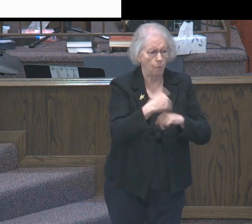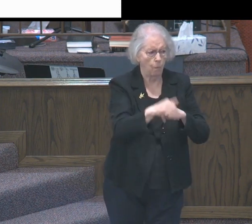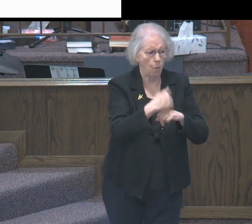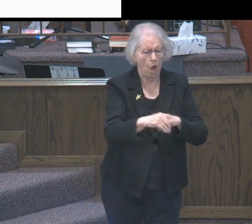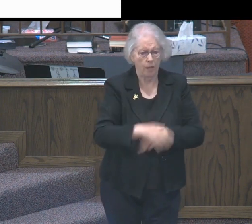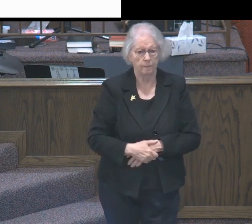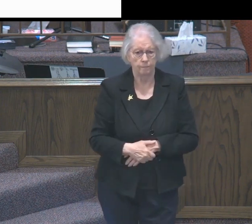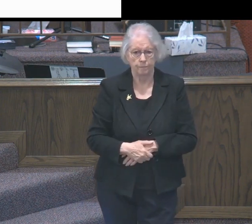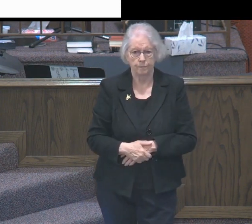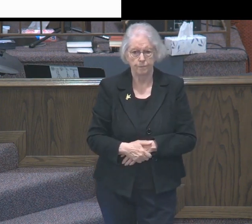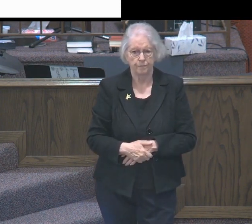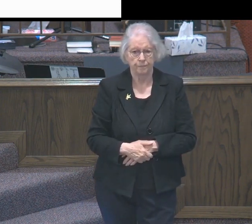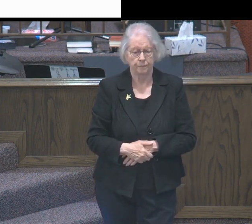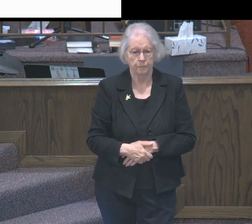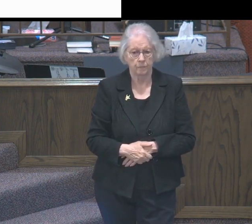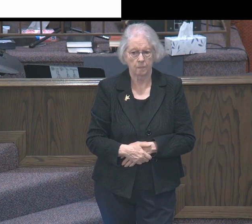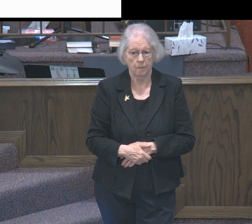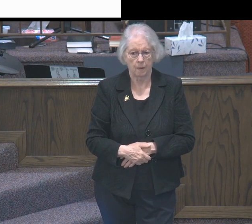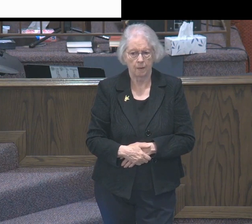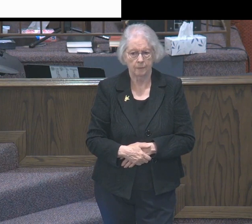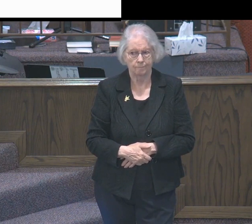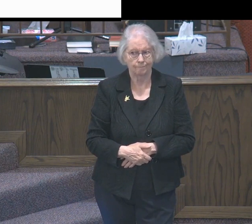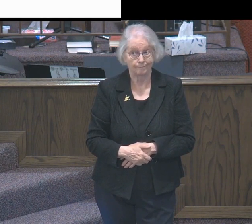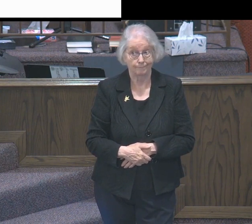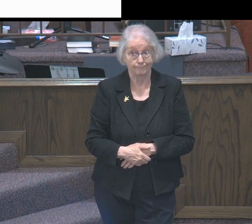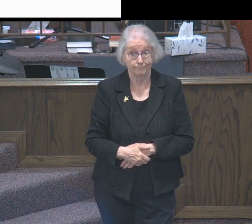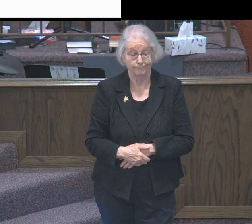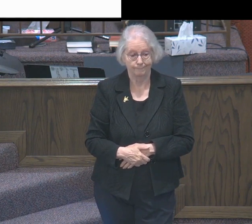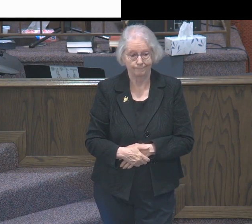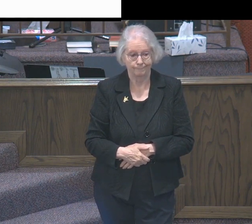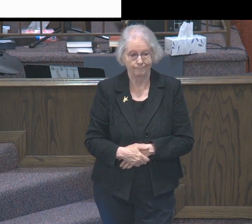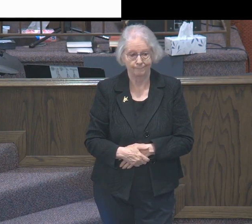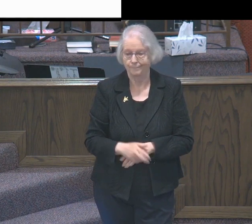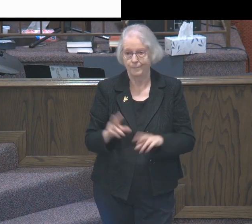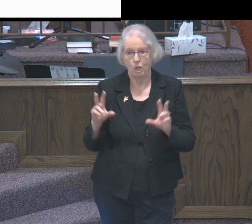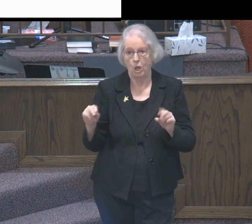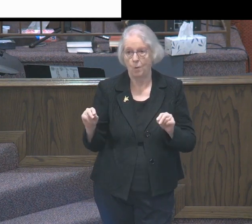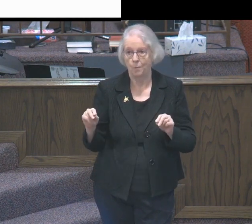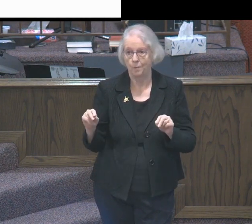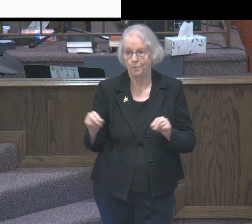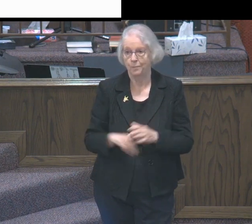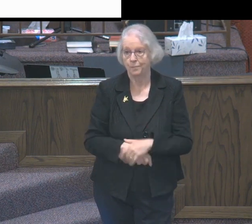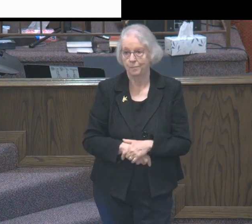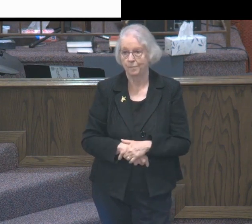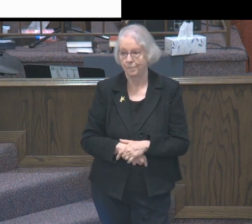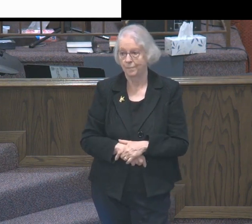and the Pharisees, you will no means enter the kingdom of heaven. So he says, here's your reward.